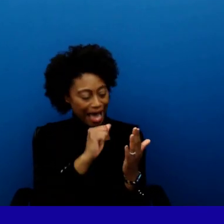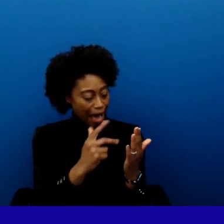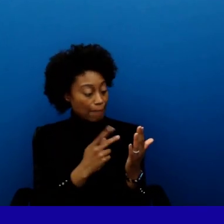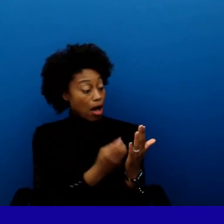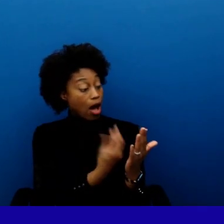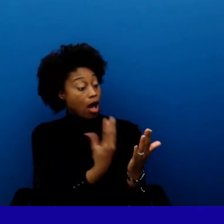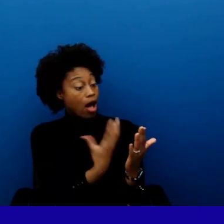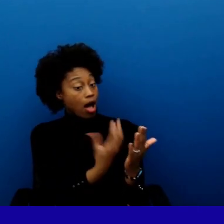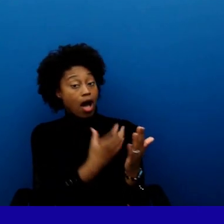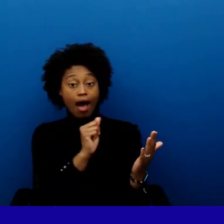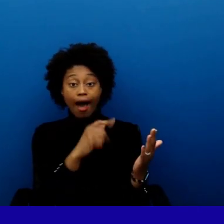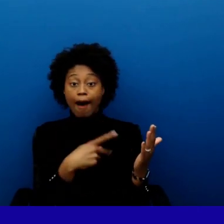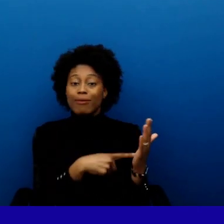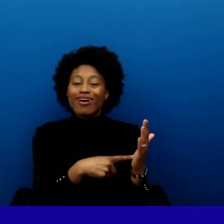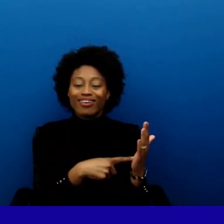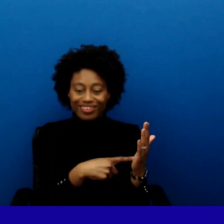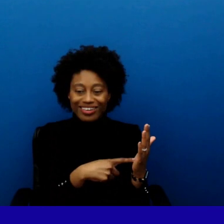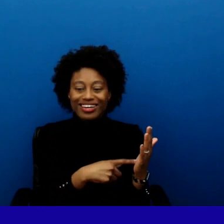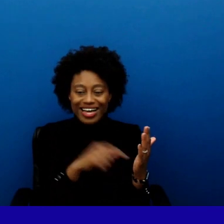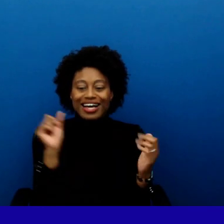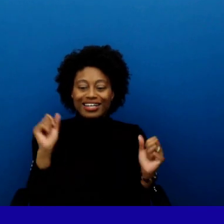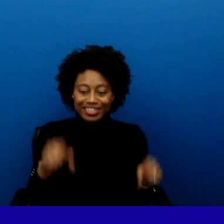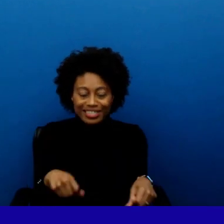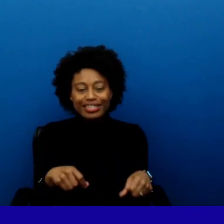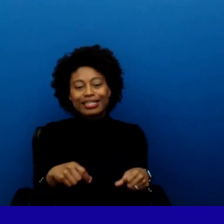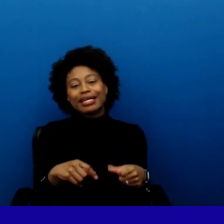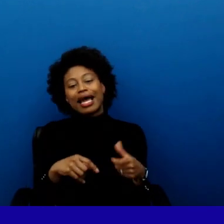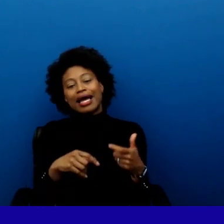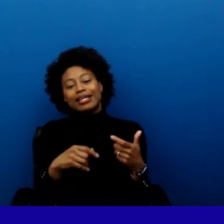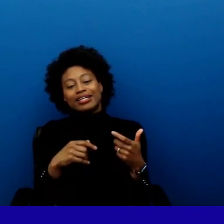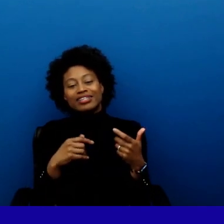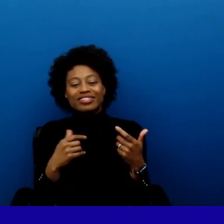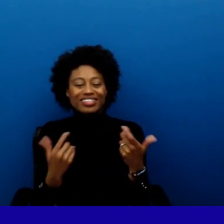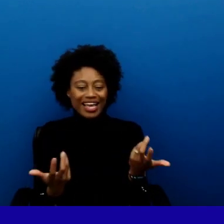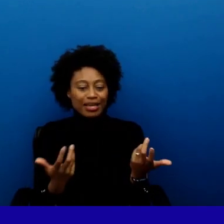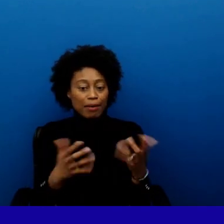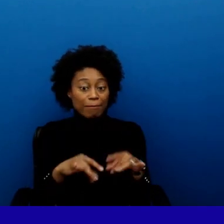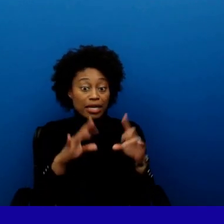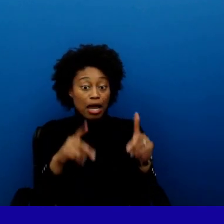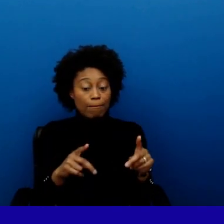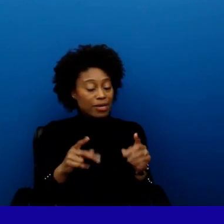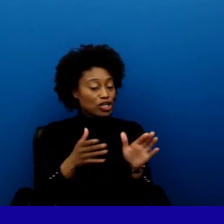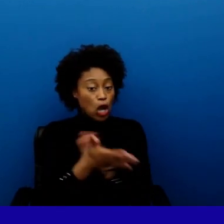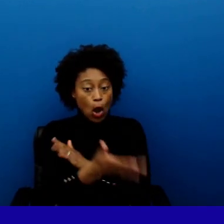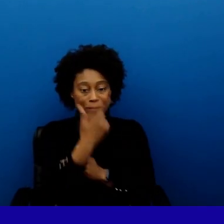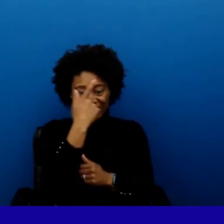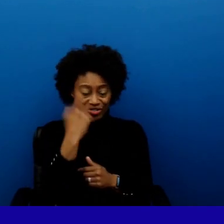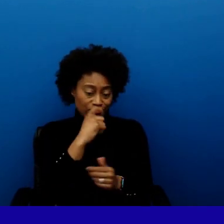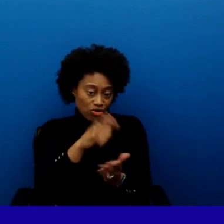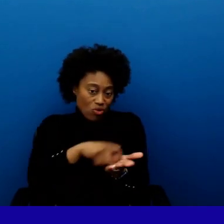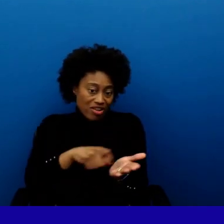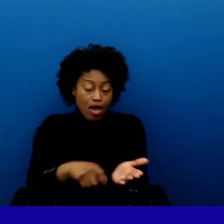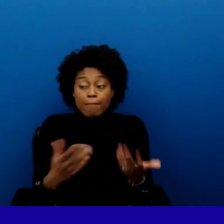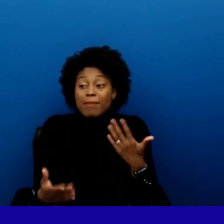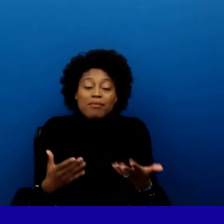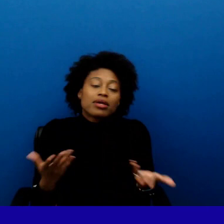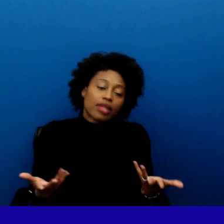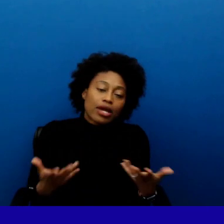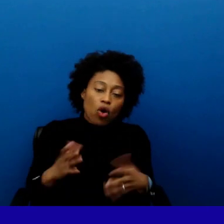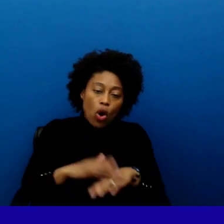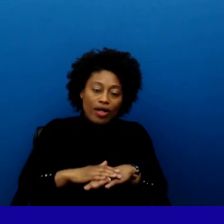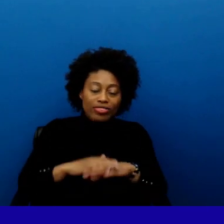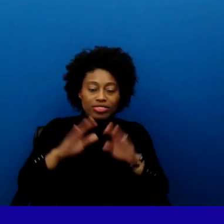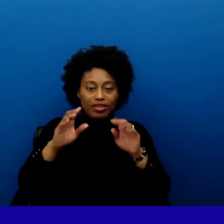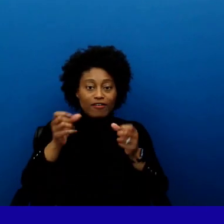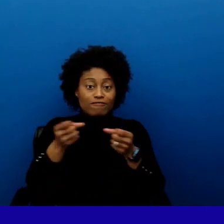what you need. And so anybody can pick up the shopping list and go and not have to worry about forgetting something because you didn't write it